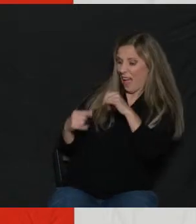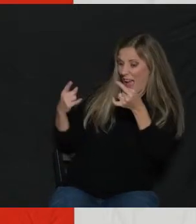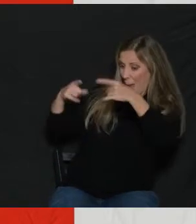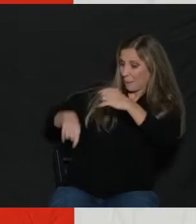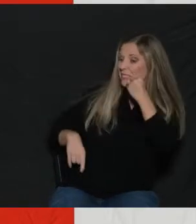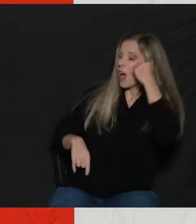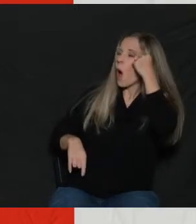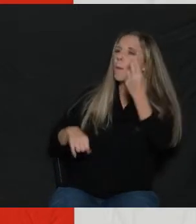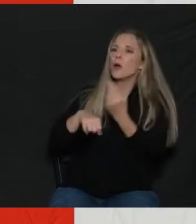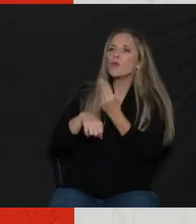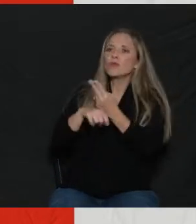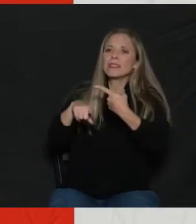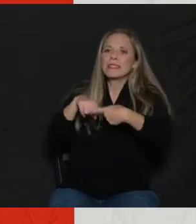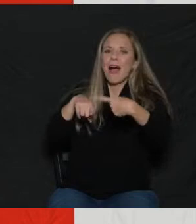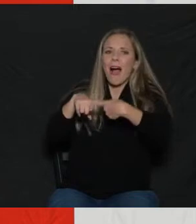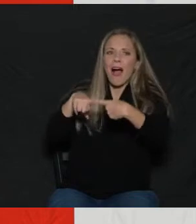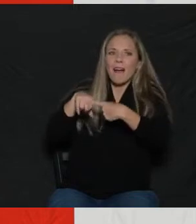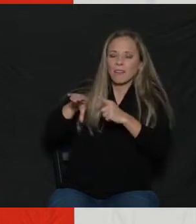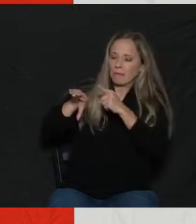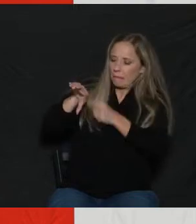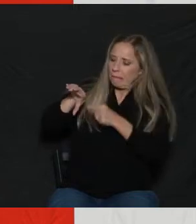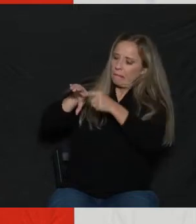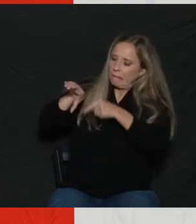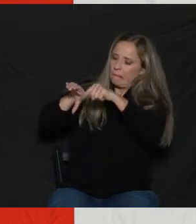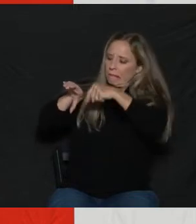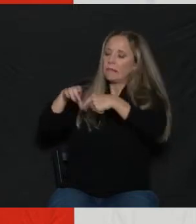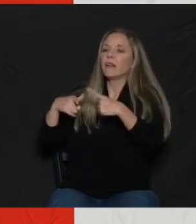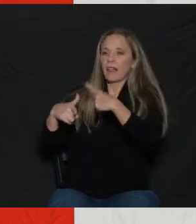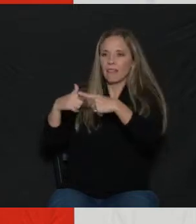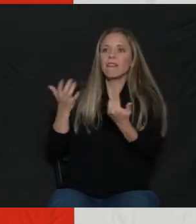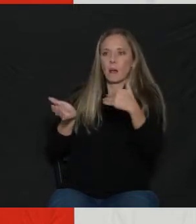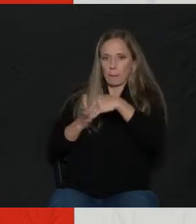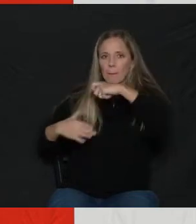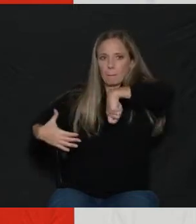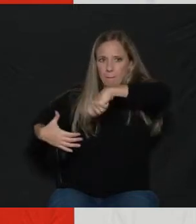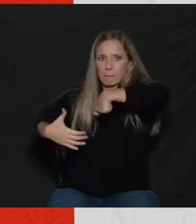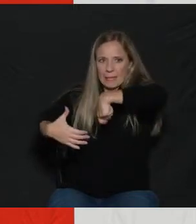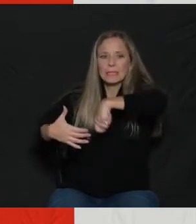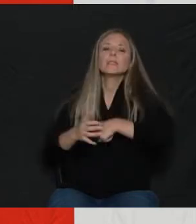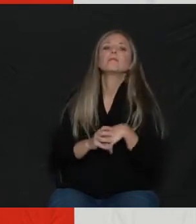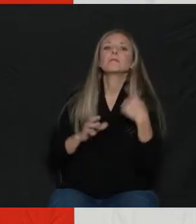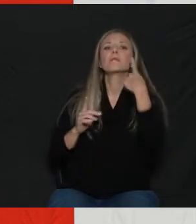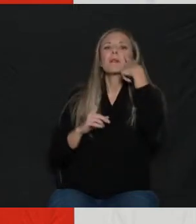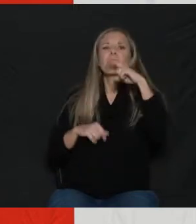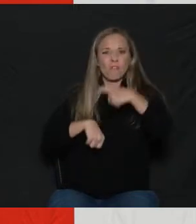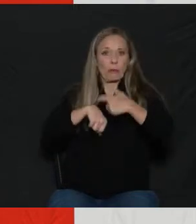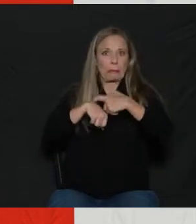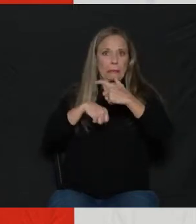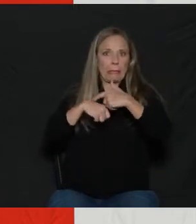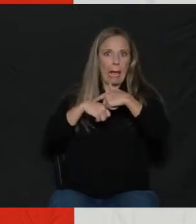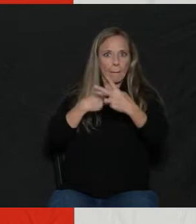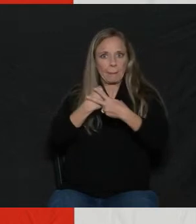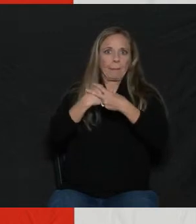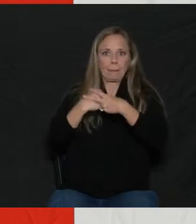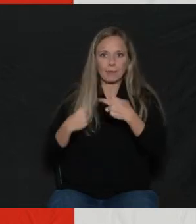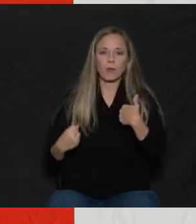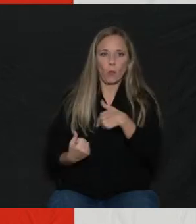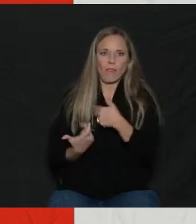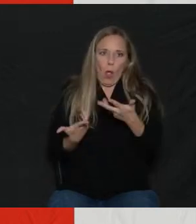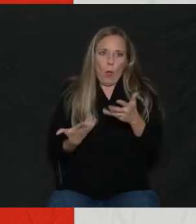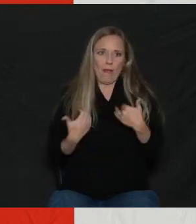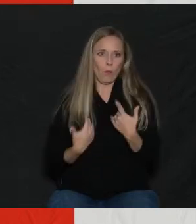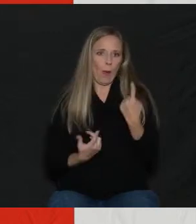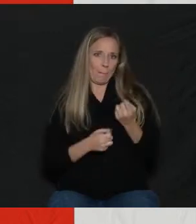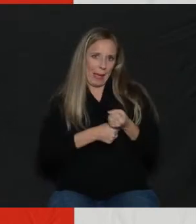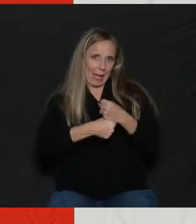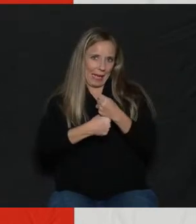out, and then go back in and keep mixing. Yeah, thanks. Okay, but for time's sake, we've sort of got something we can move. Hold on, I'm having